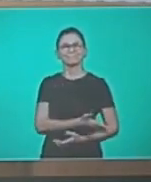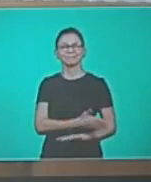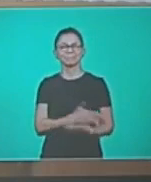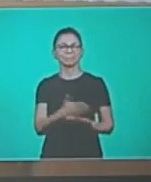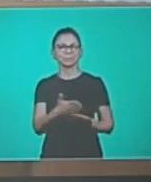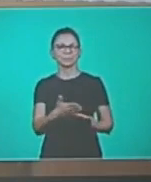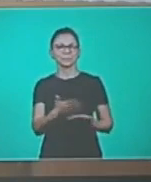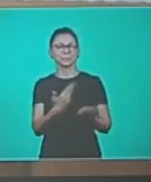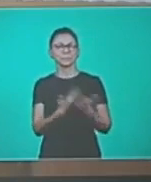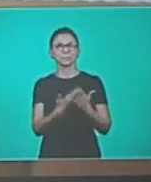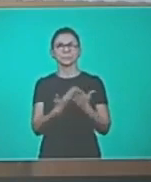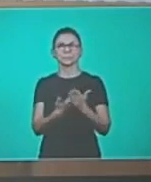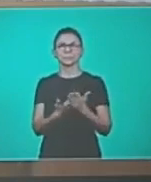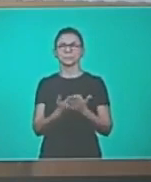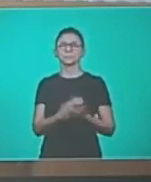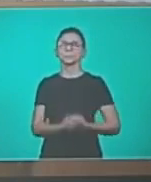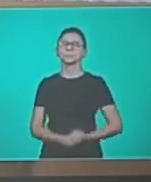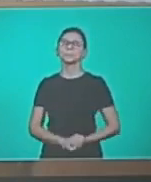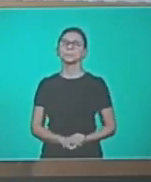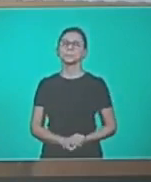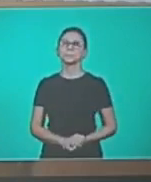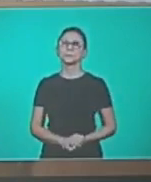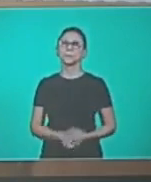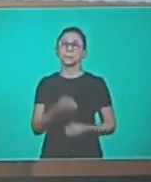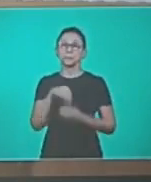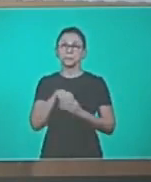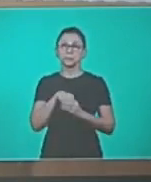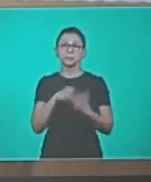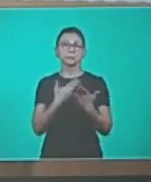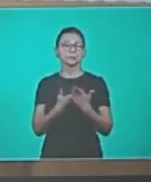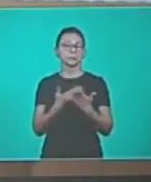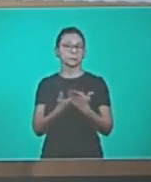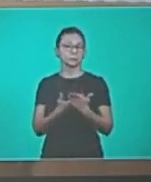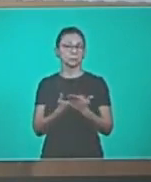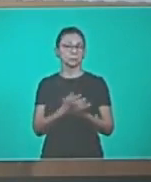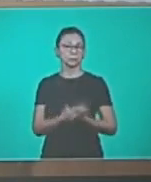going to start our Sunday school teaching.